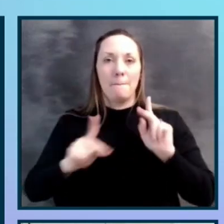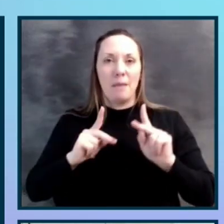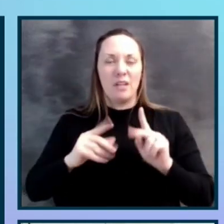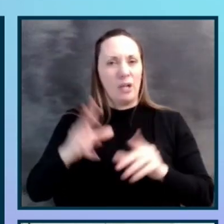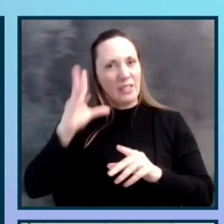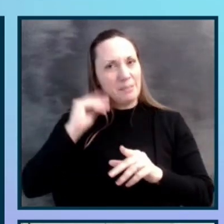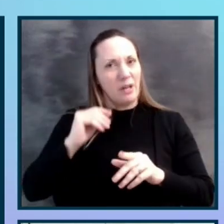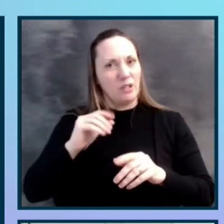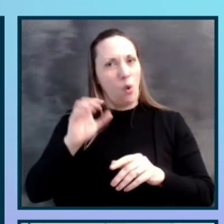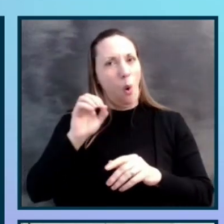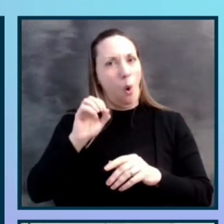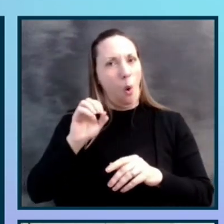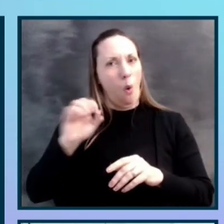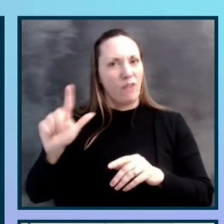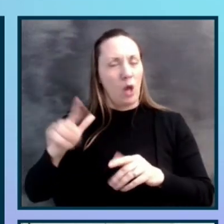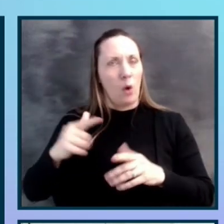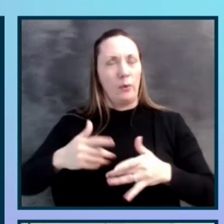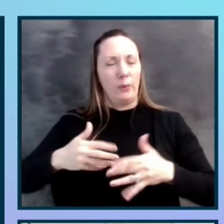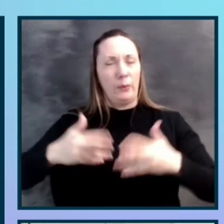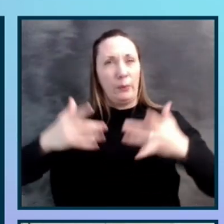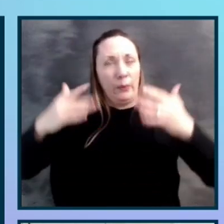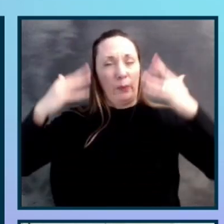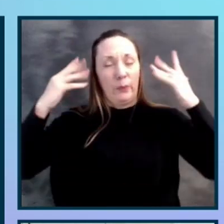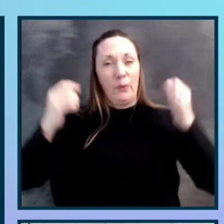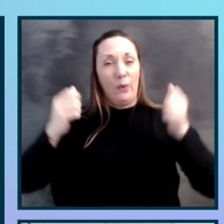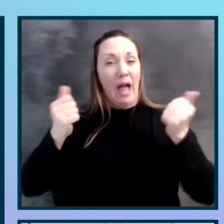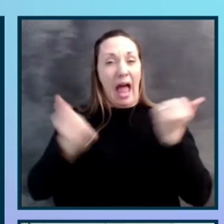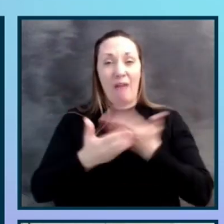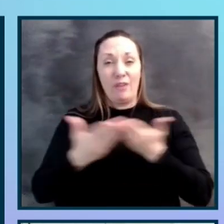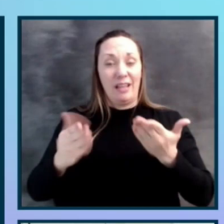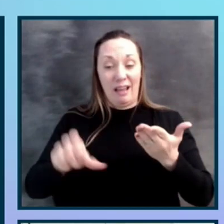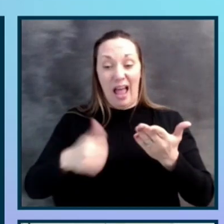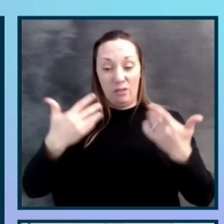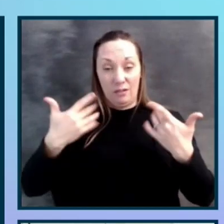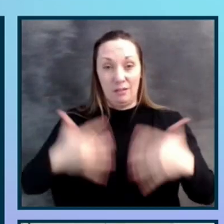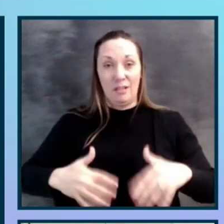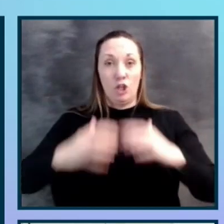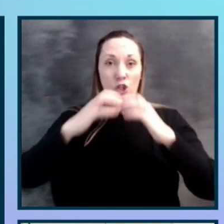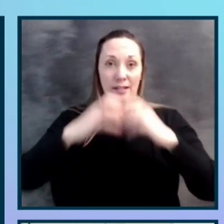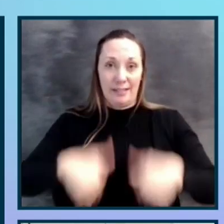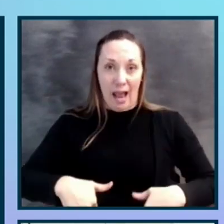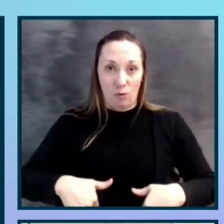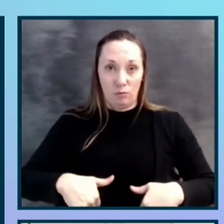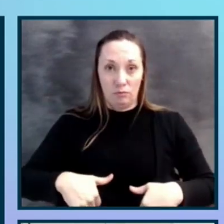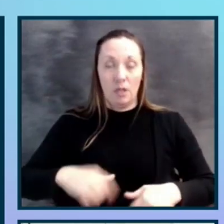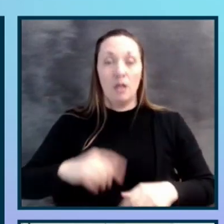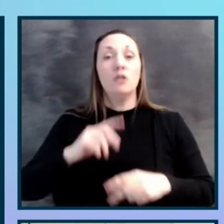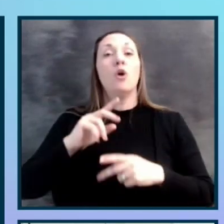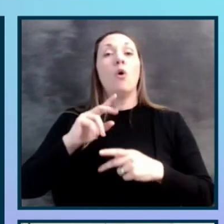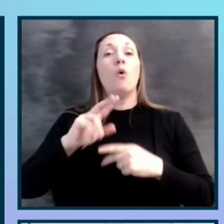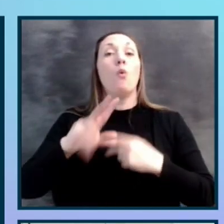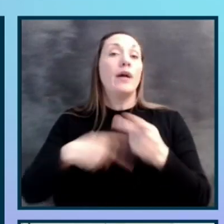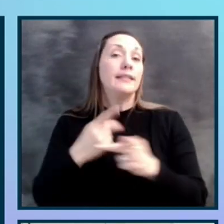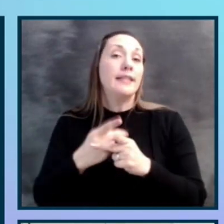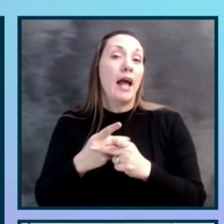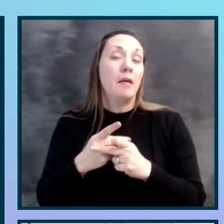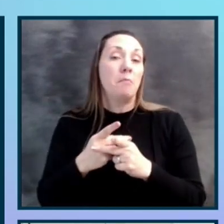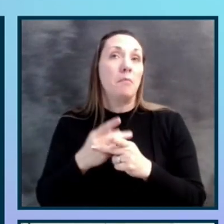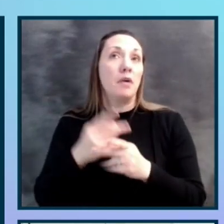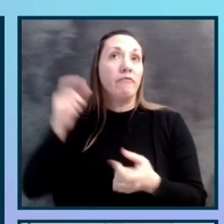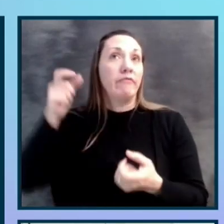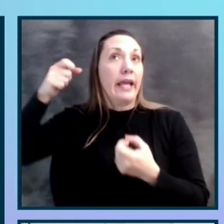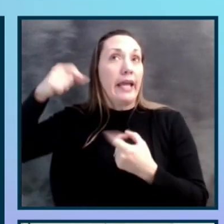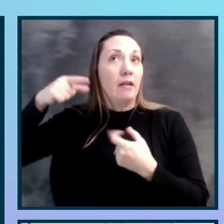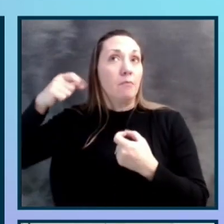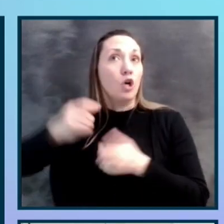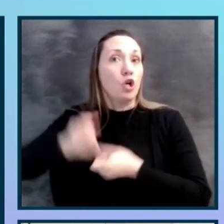overload, everything else just shuts down. And what type of inputs cause the